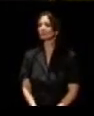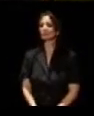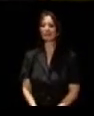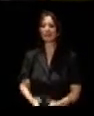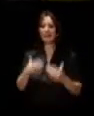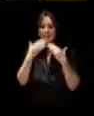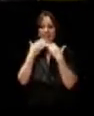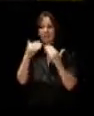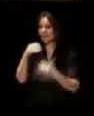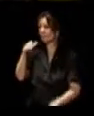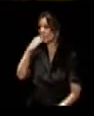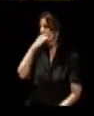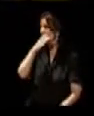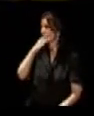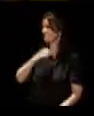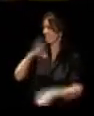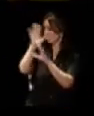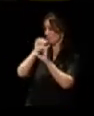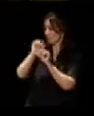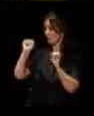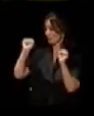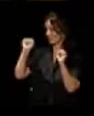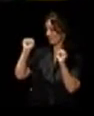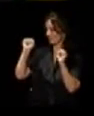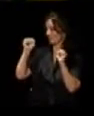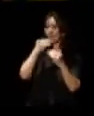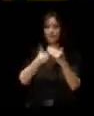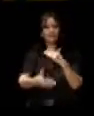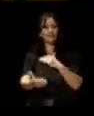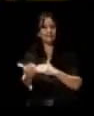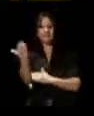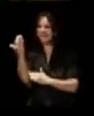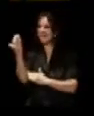Thank you, Ms. President. Good morning.